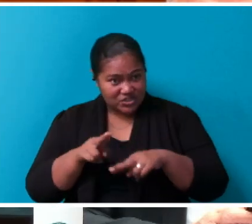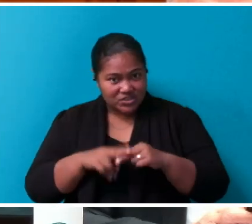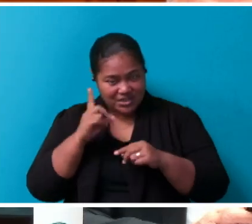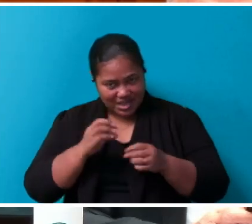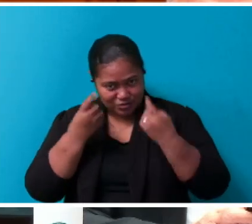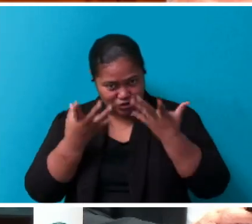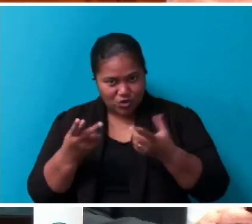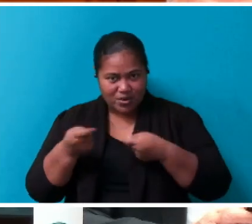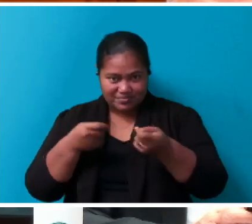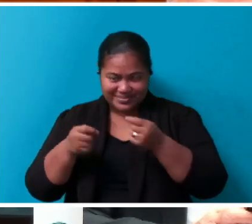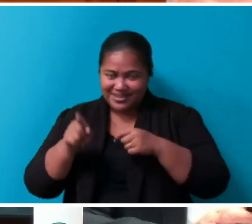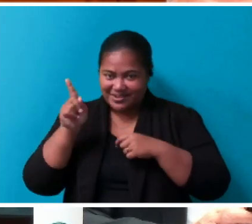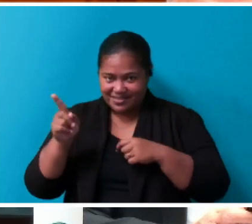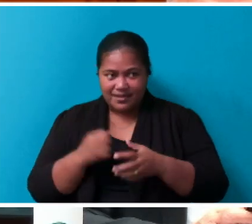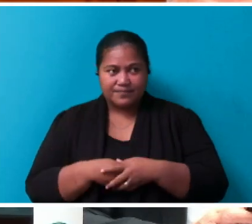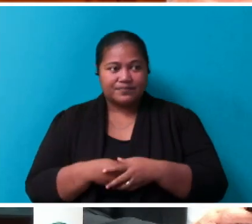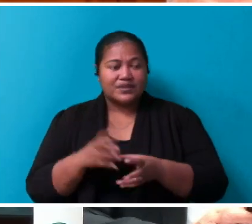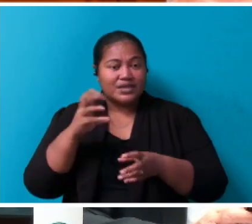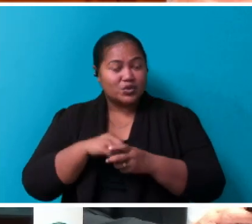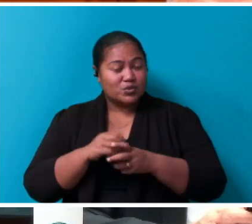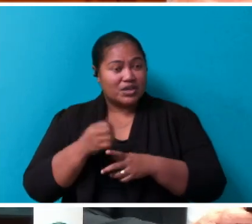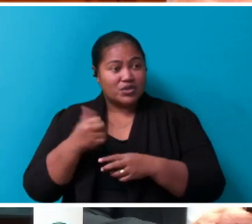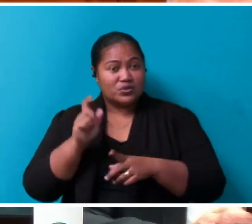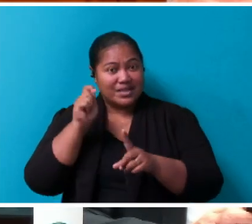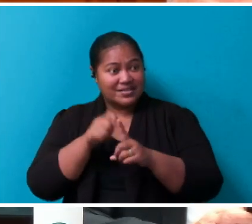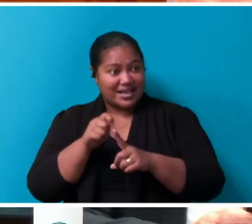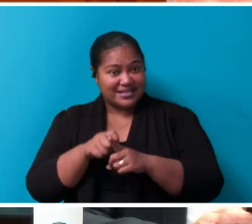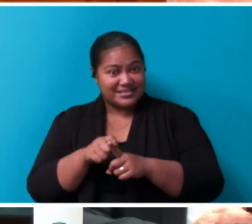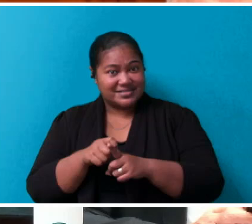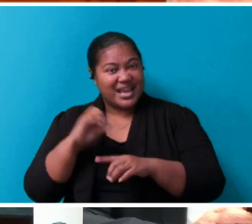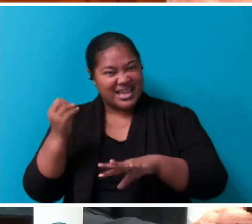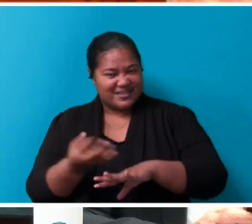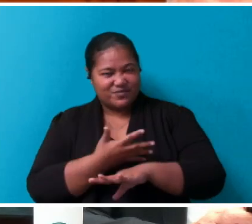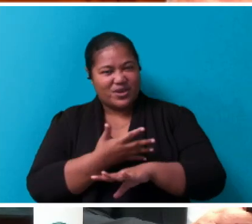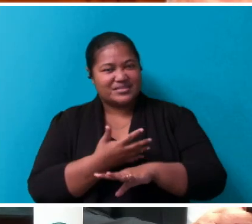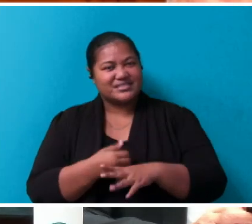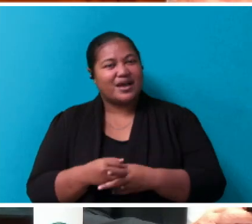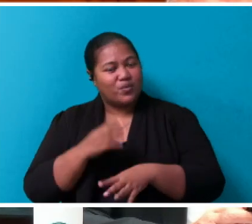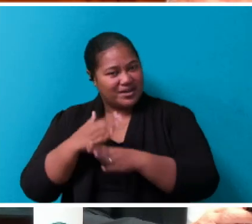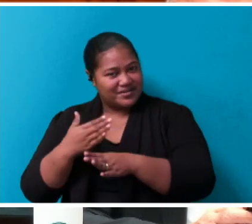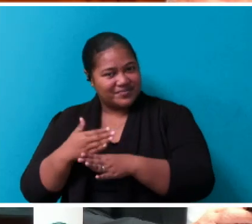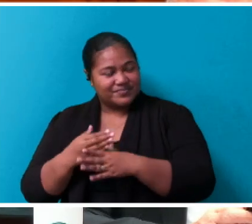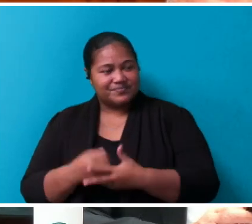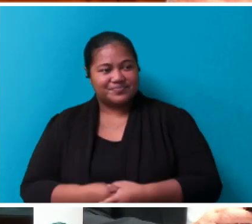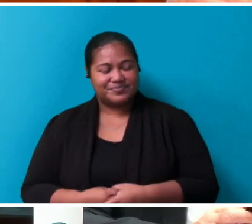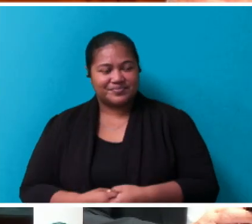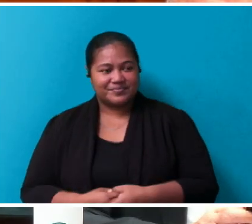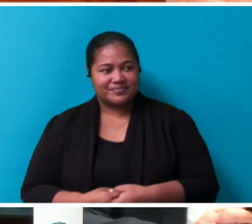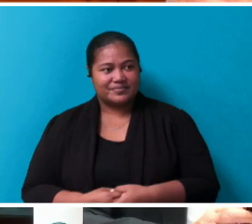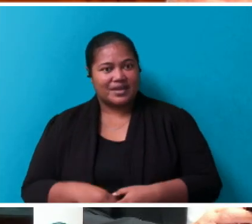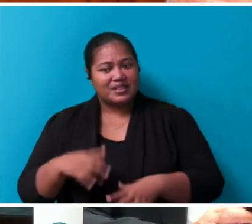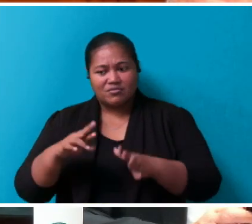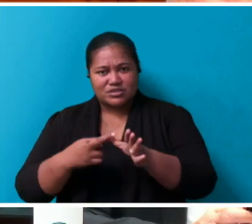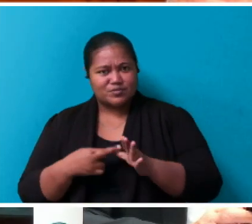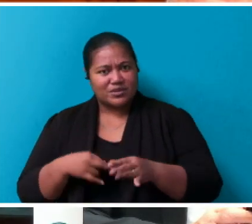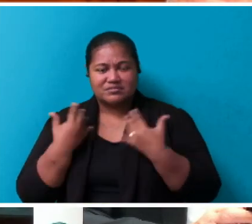marketed, including the use of targeted influencer campaigns. The response from consumers were overwhelming, so